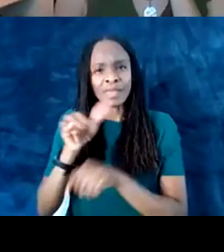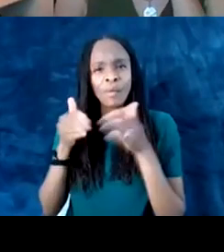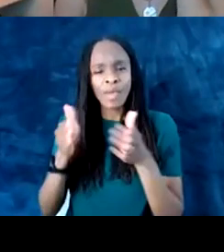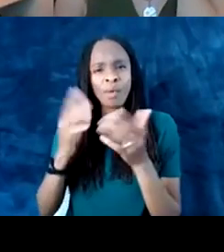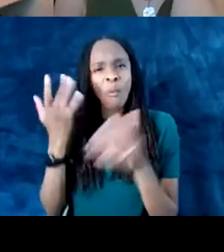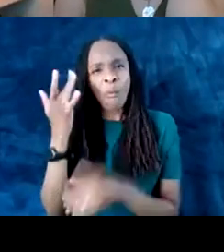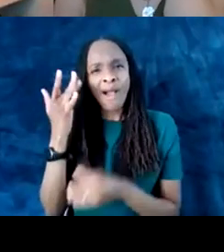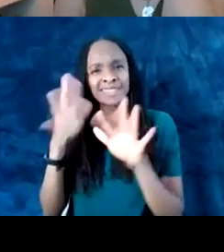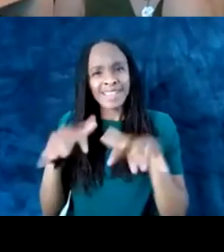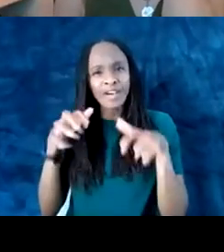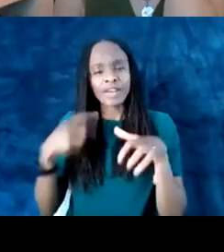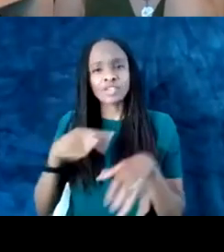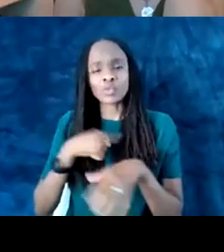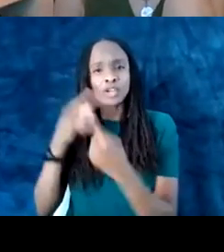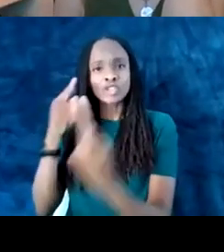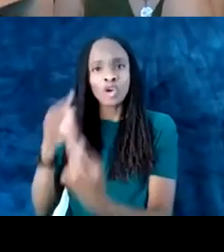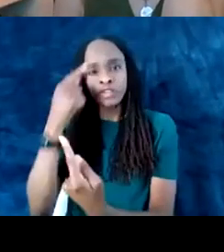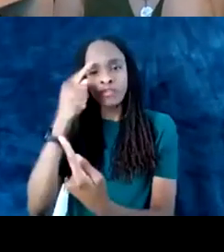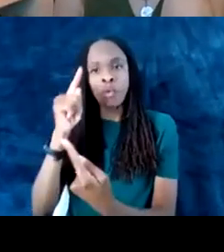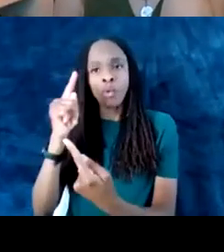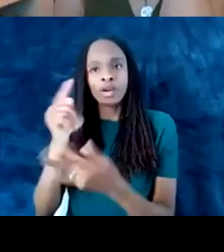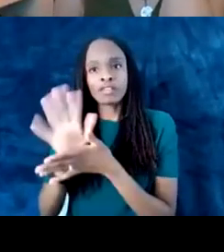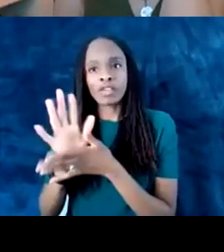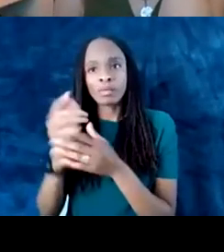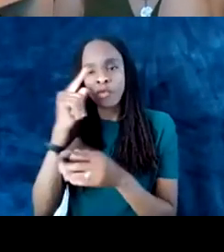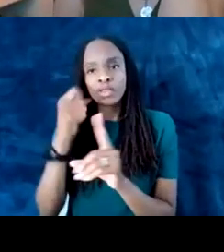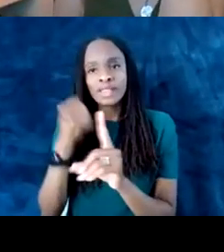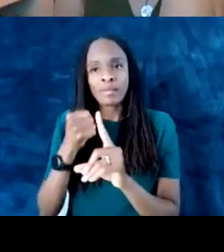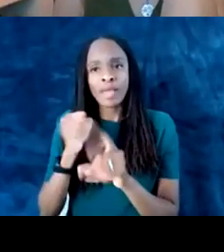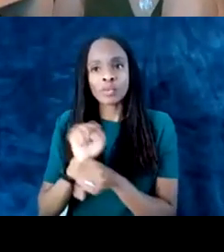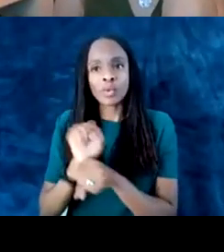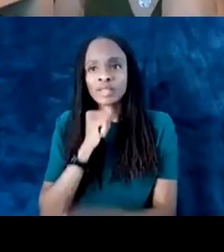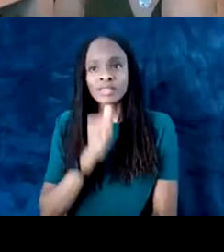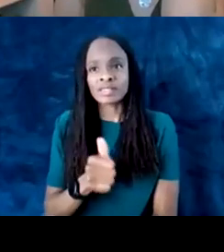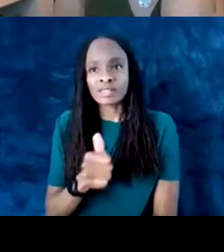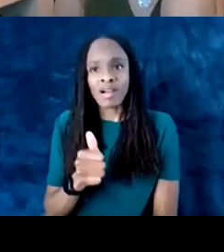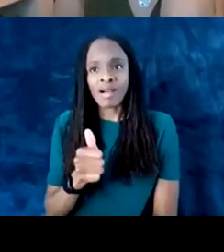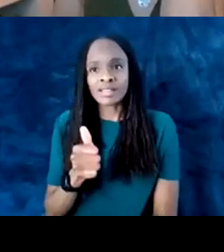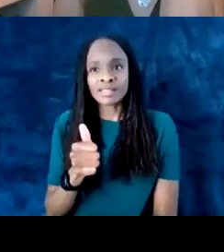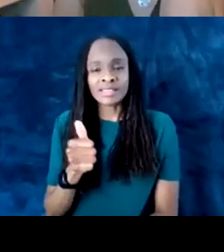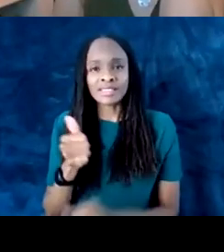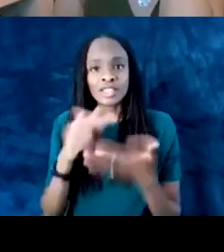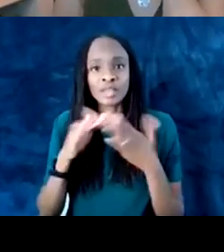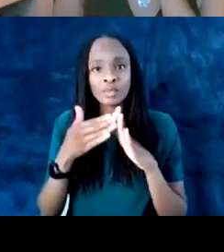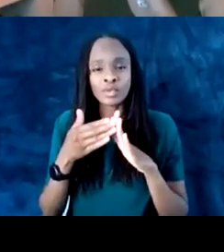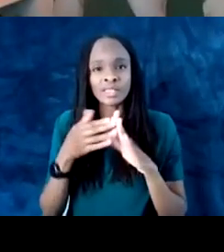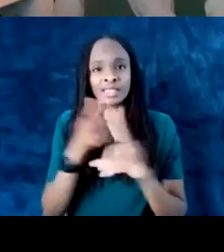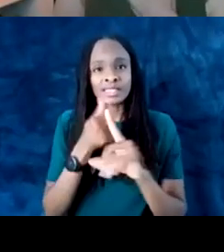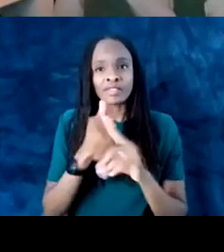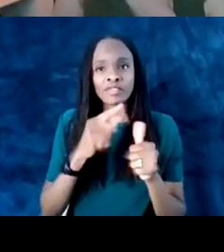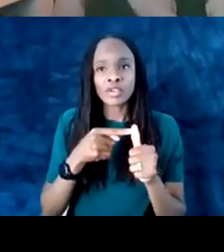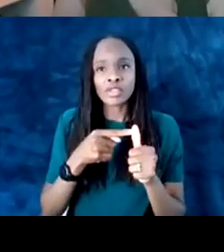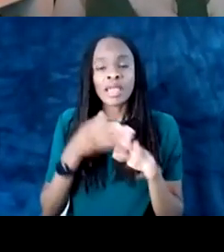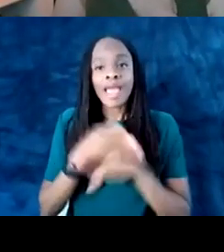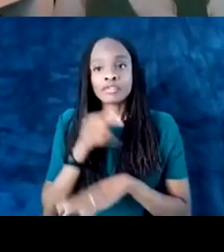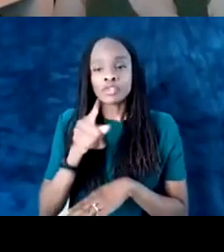audience that we're targeting with the film and for the impact work not the affected communities themselves first? And once you